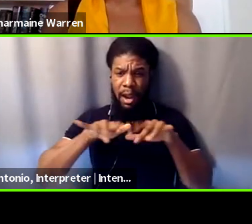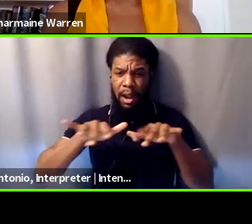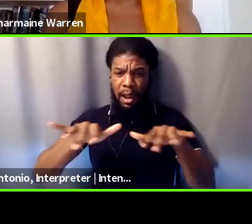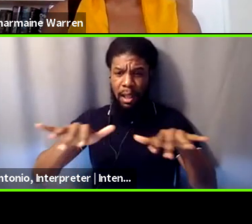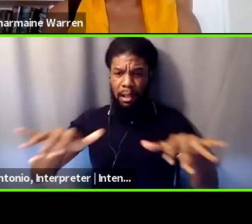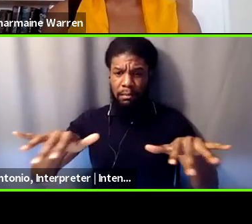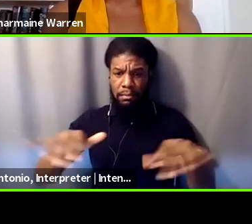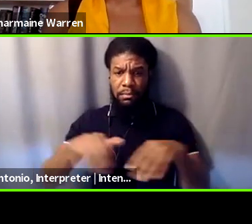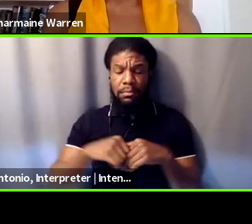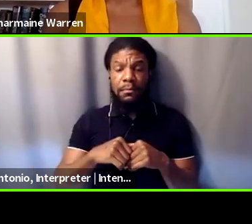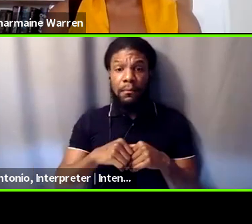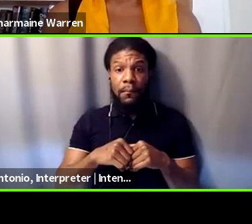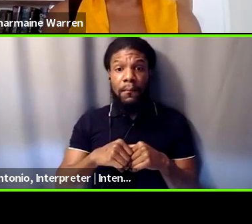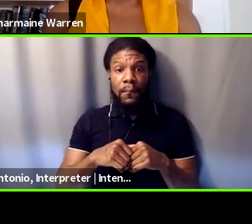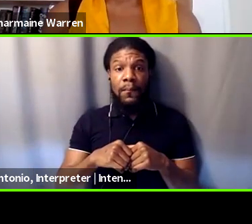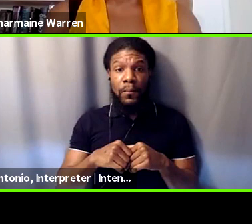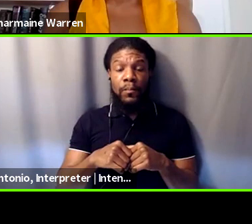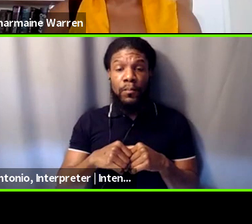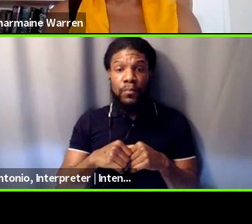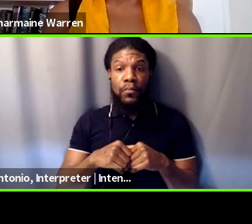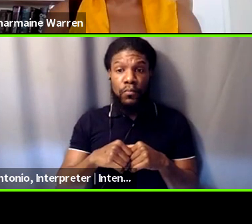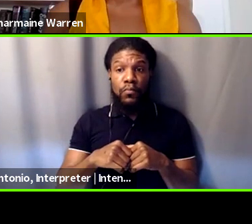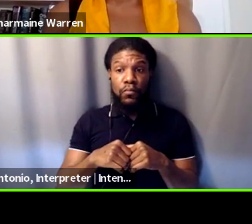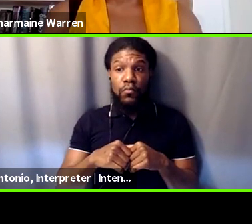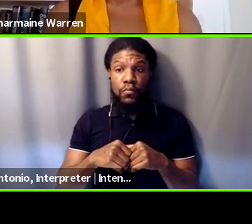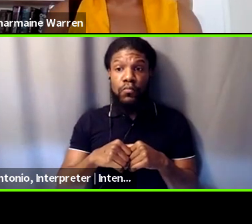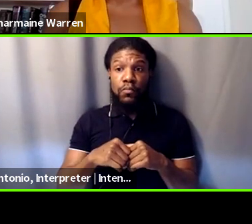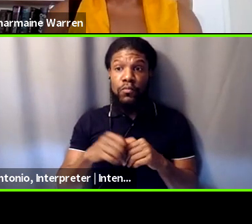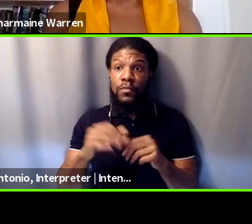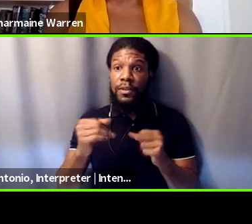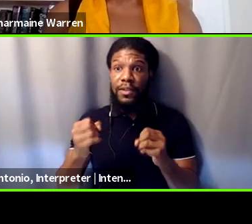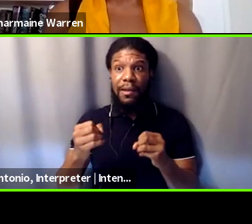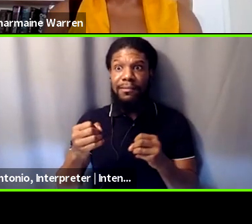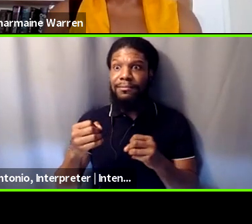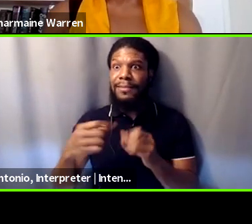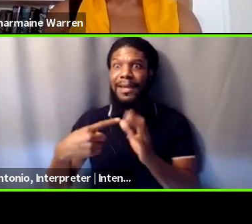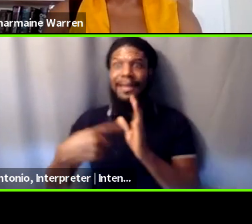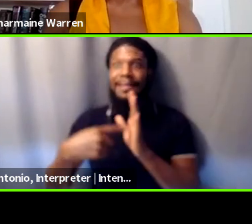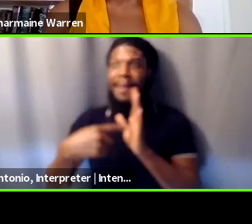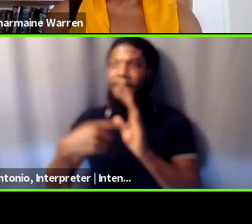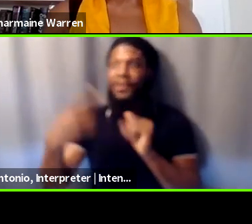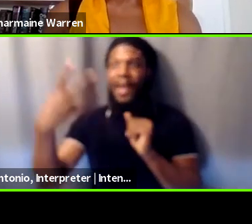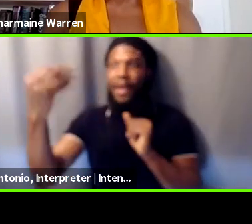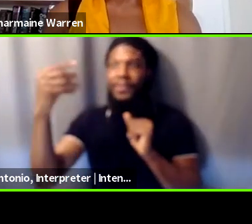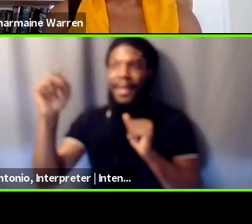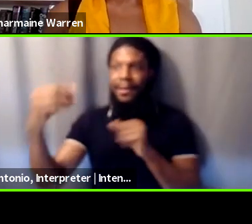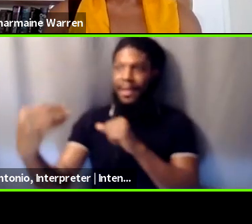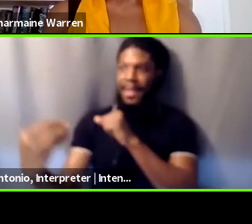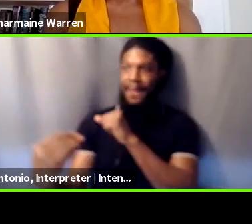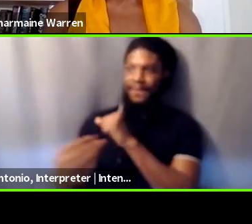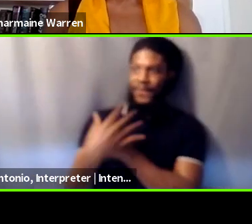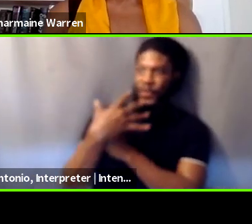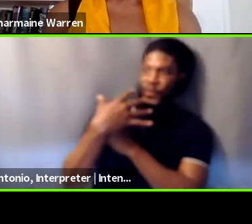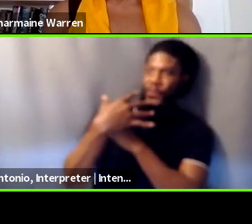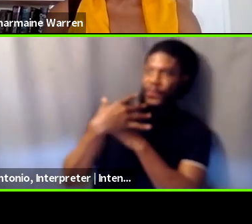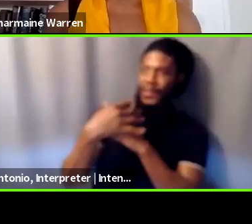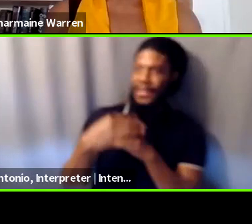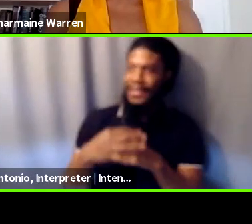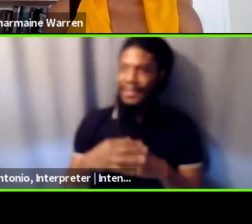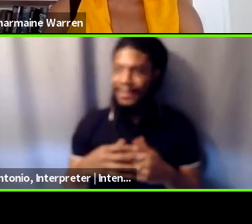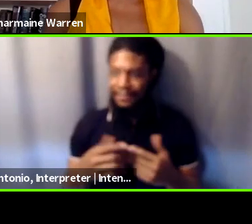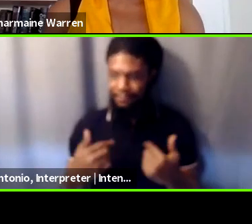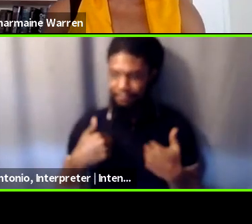in Europe or in Japan or Australia or wherever, just like outside, beyond Bob Marley,